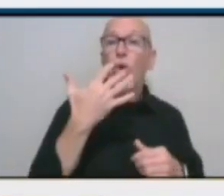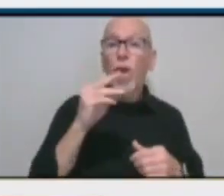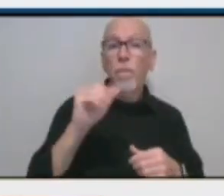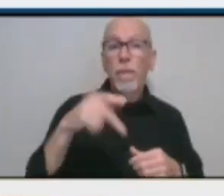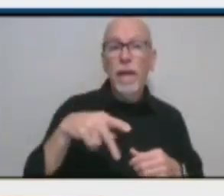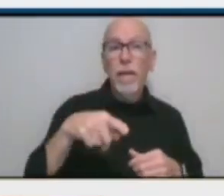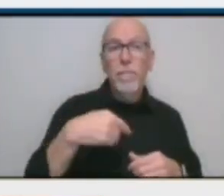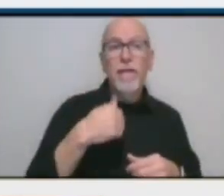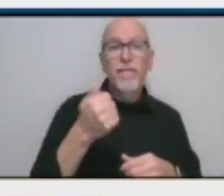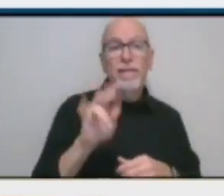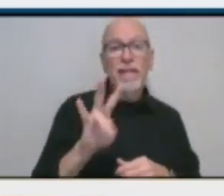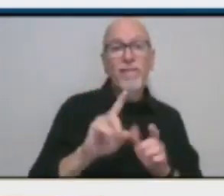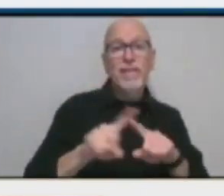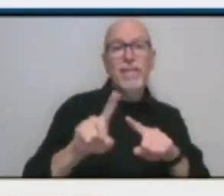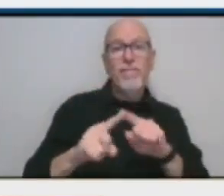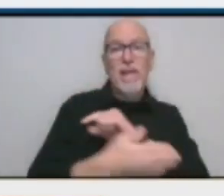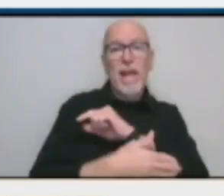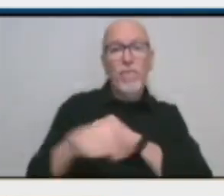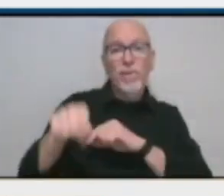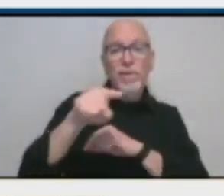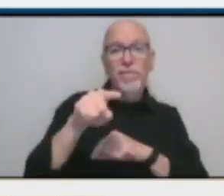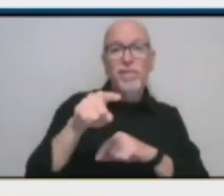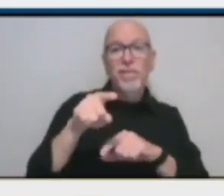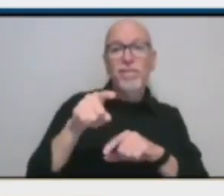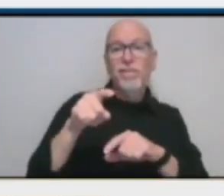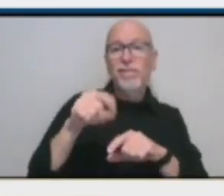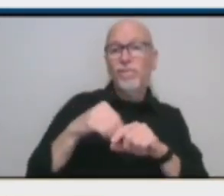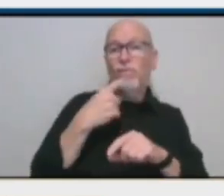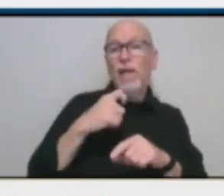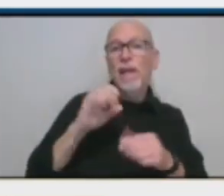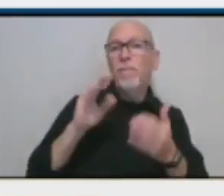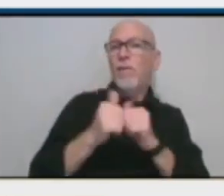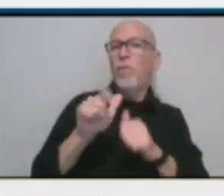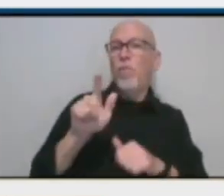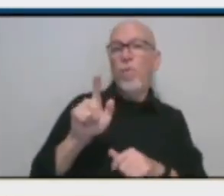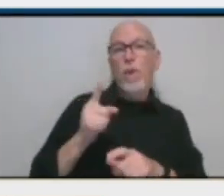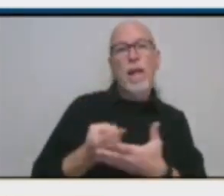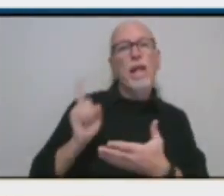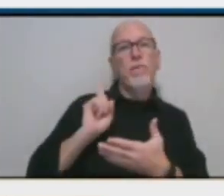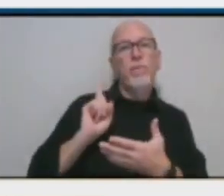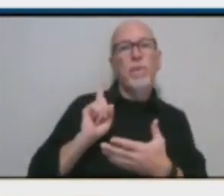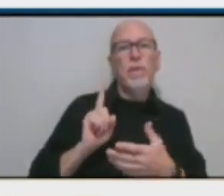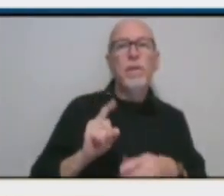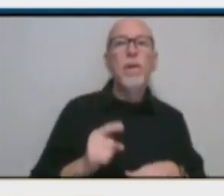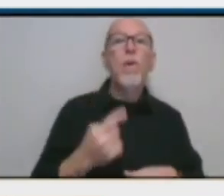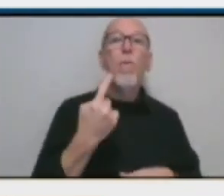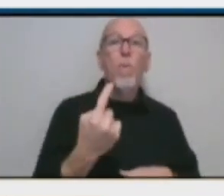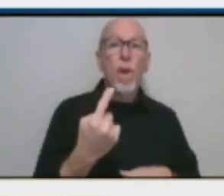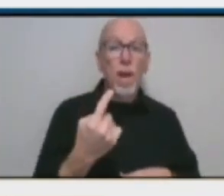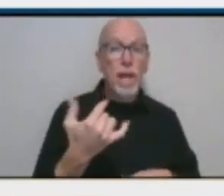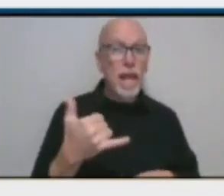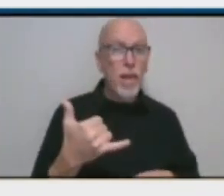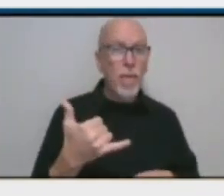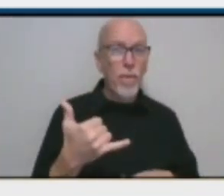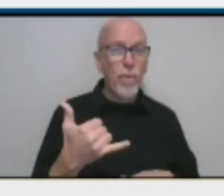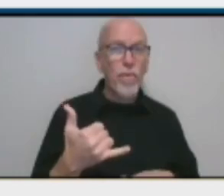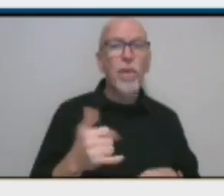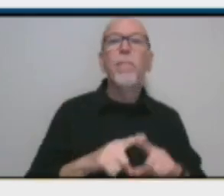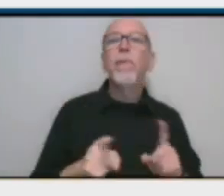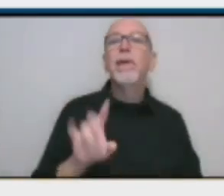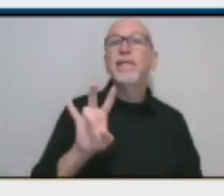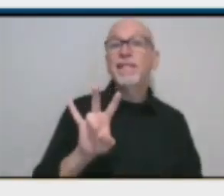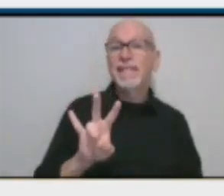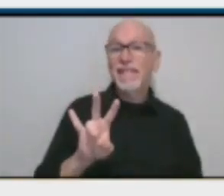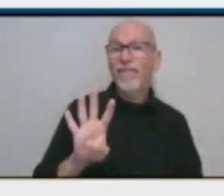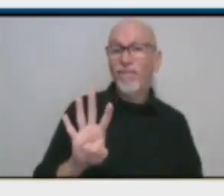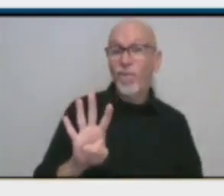17 counties this week in red, down from 21 last week. Once again, we have one county in yellow. But 74 counties are